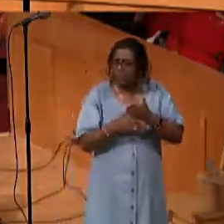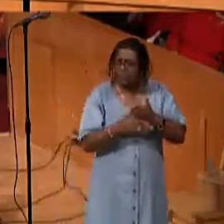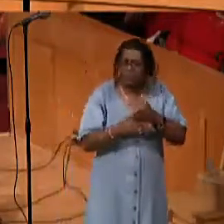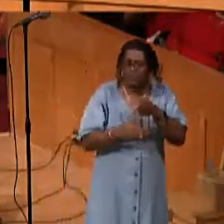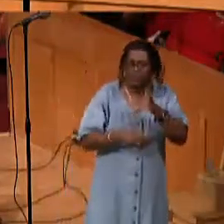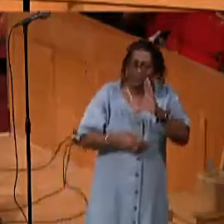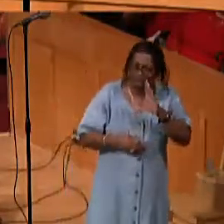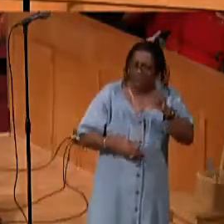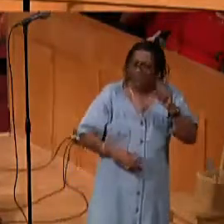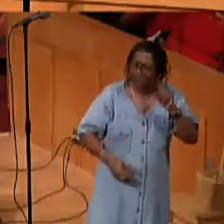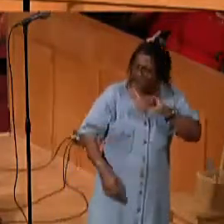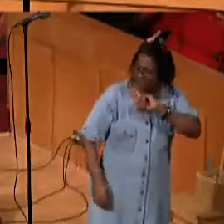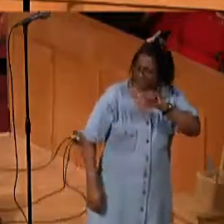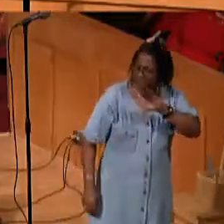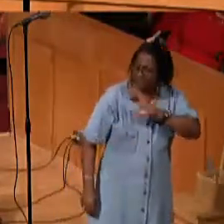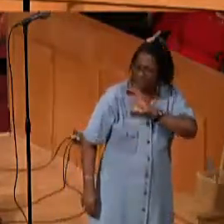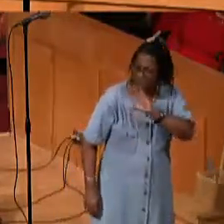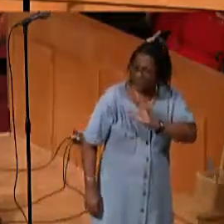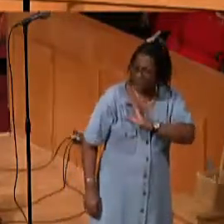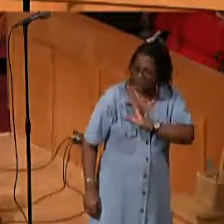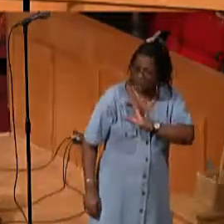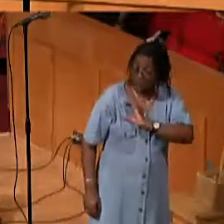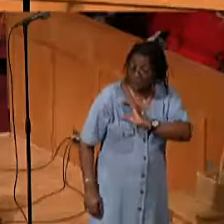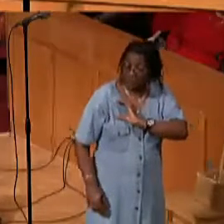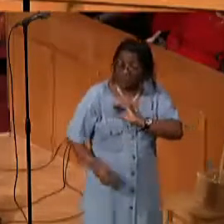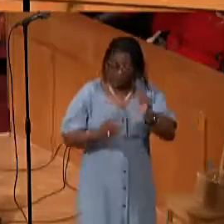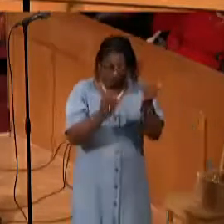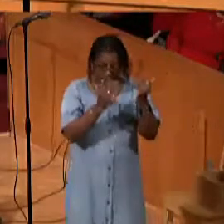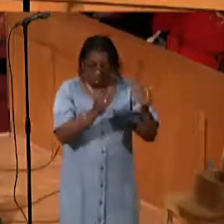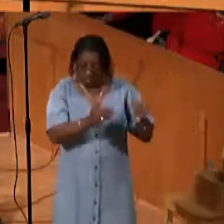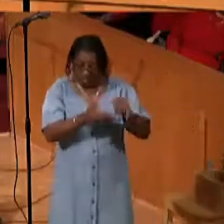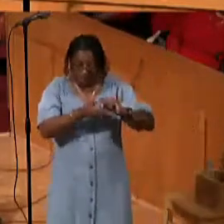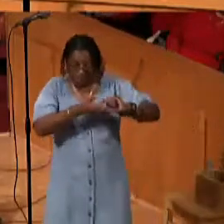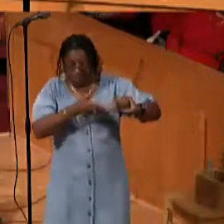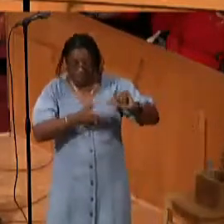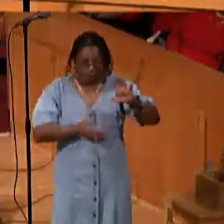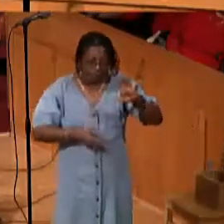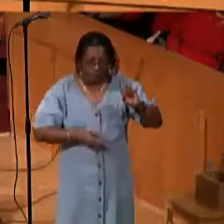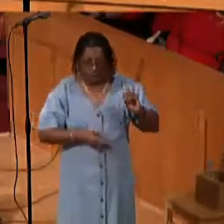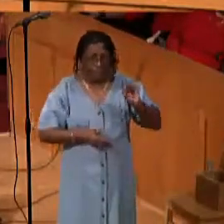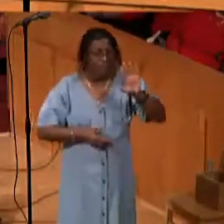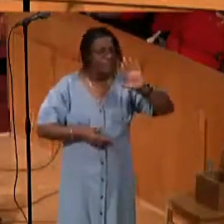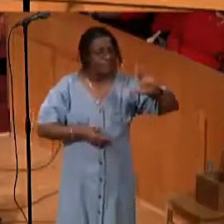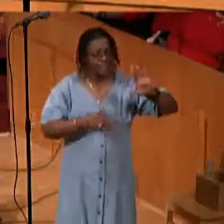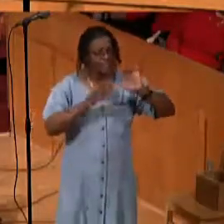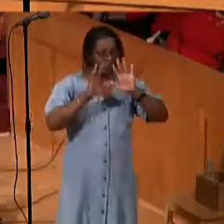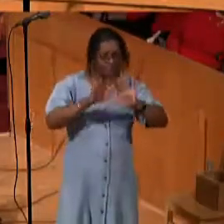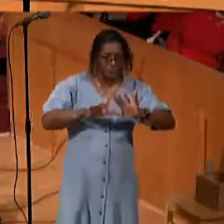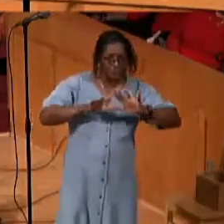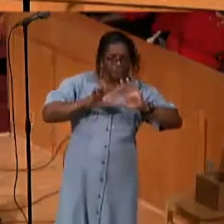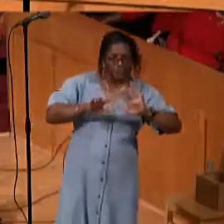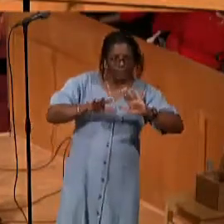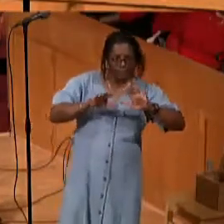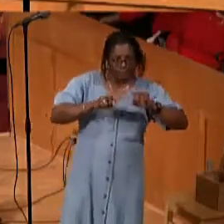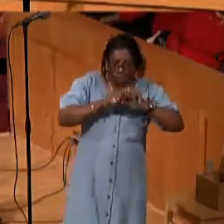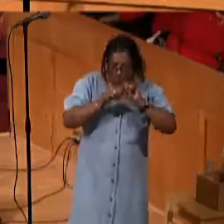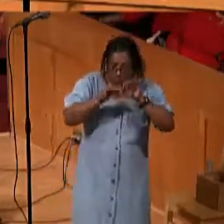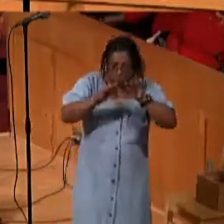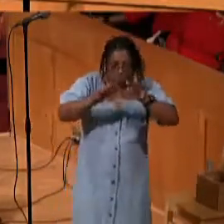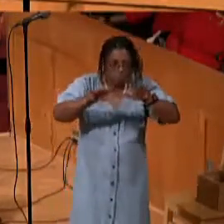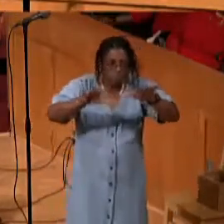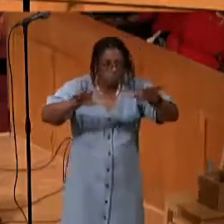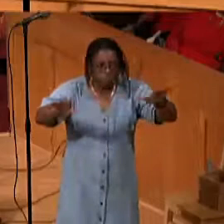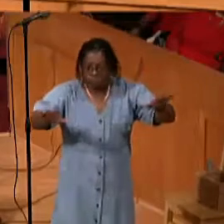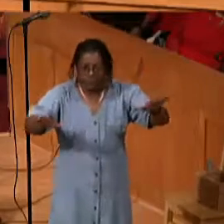He's mighty. Then she goes on to verse 50, says, his mercy extends to those who fear him from